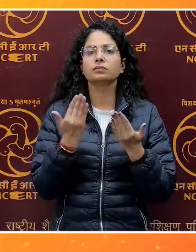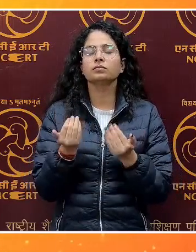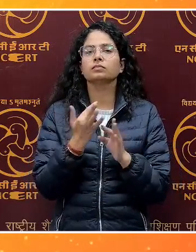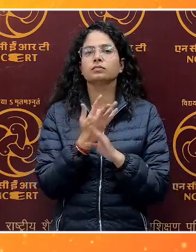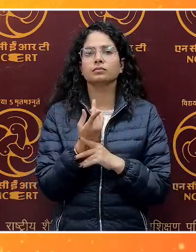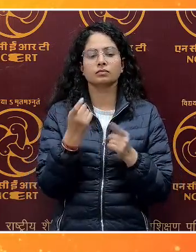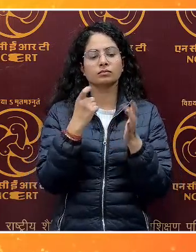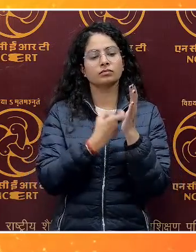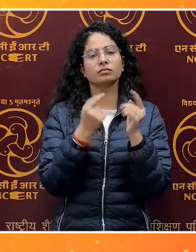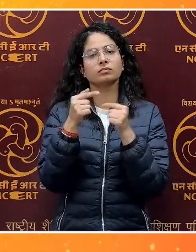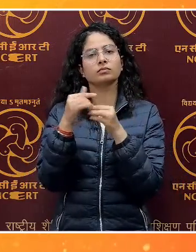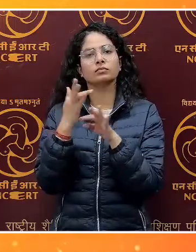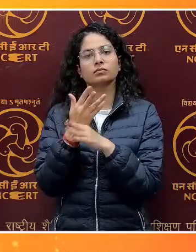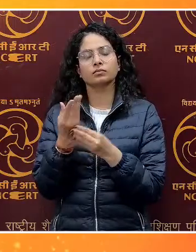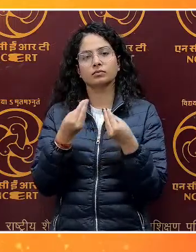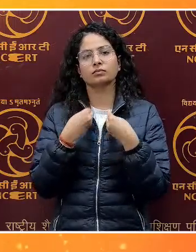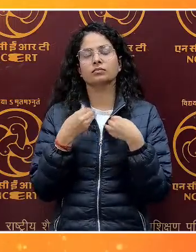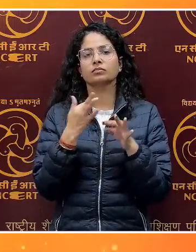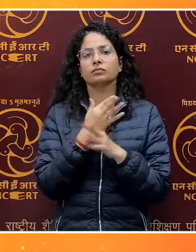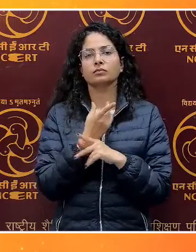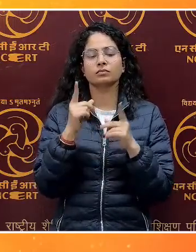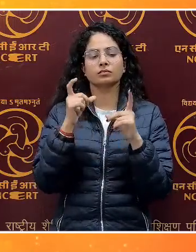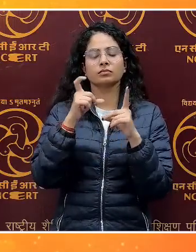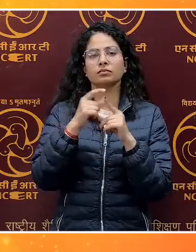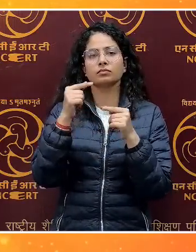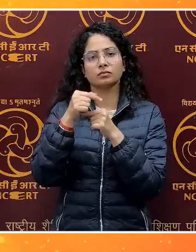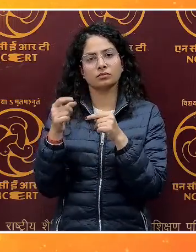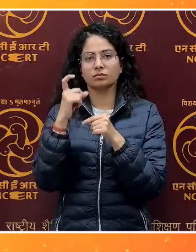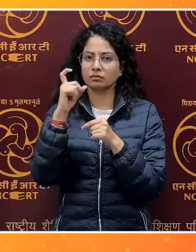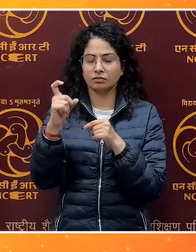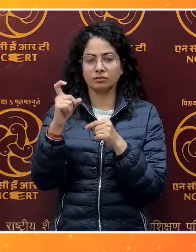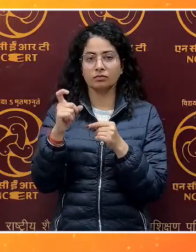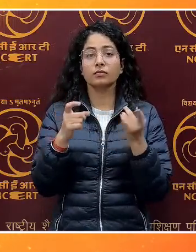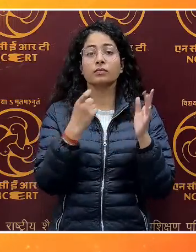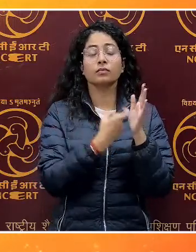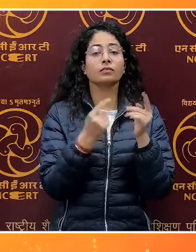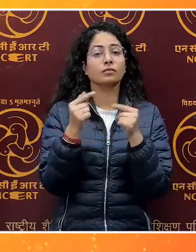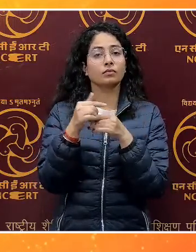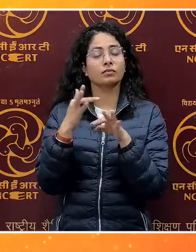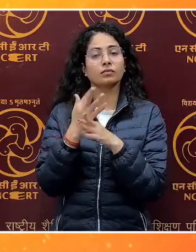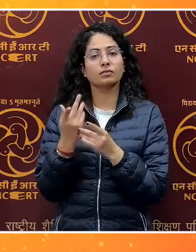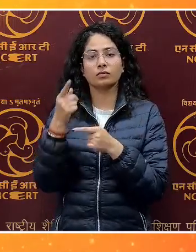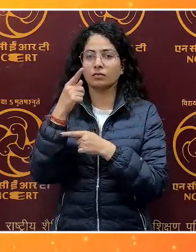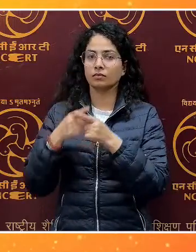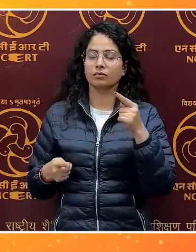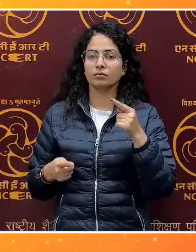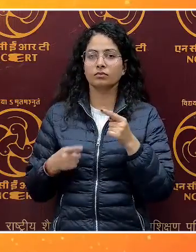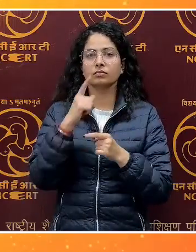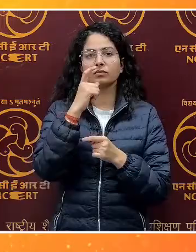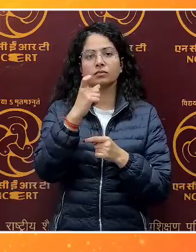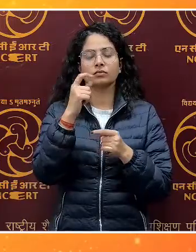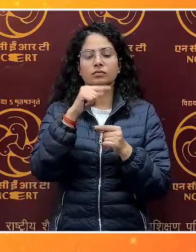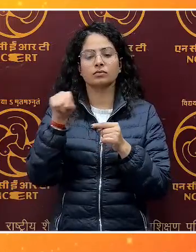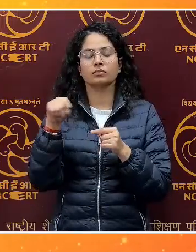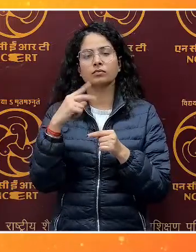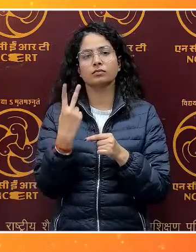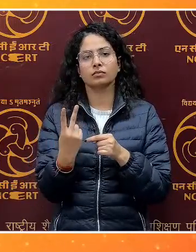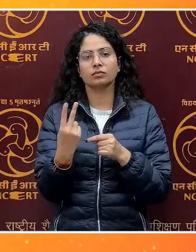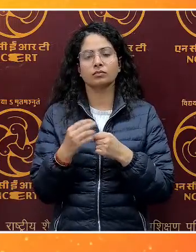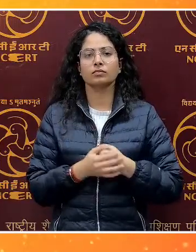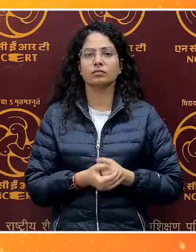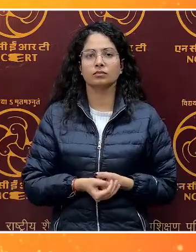is the radius? It is given to me as diameter is 7. So radius will be obviously half, 7 upon 2